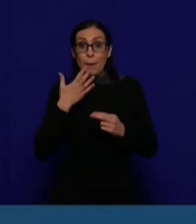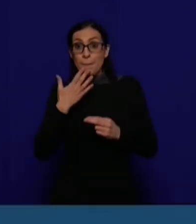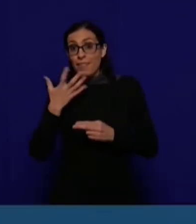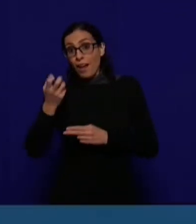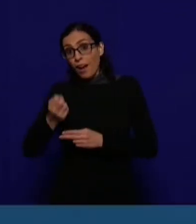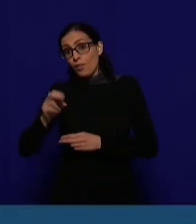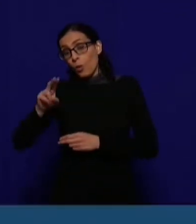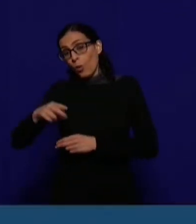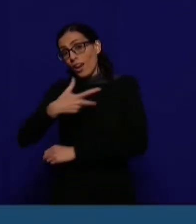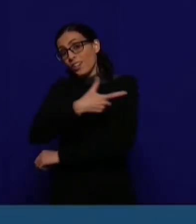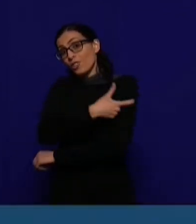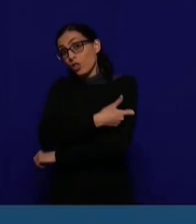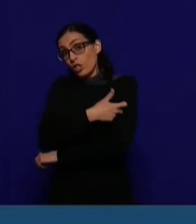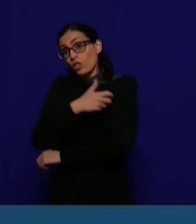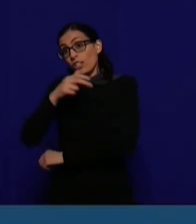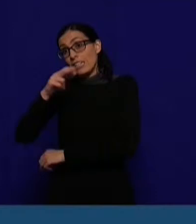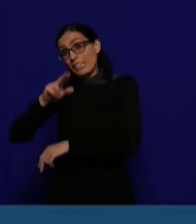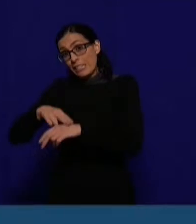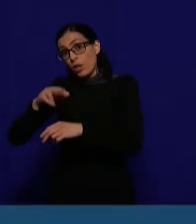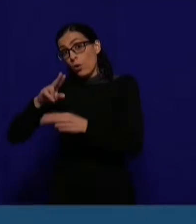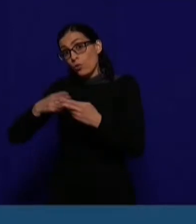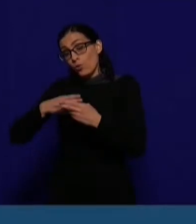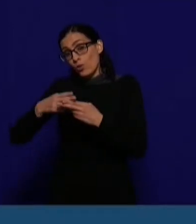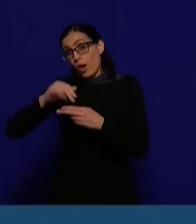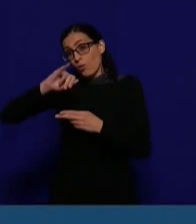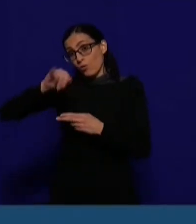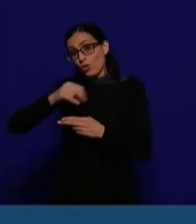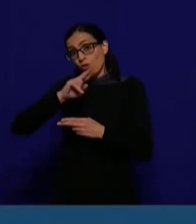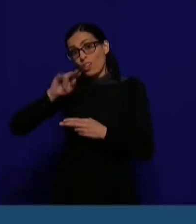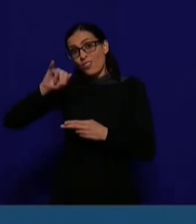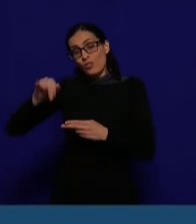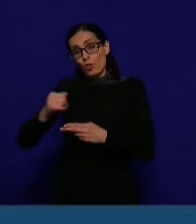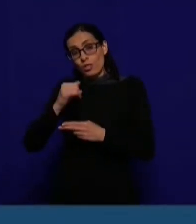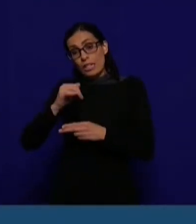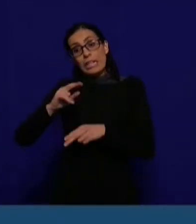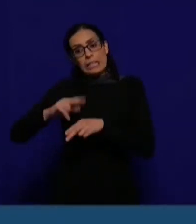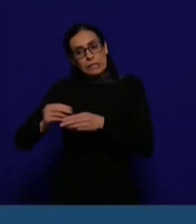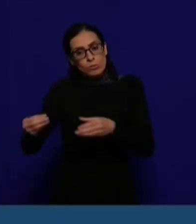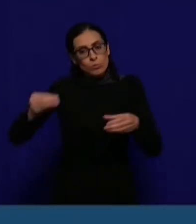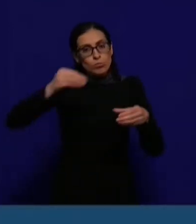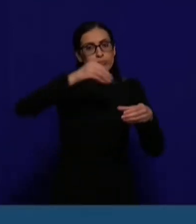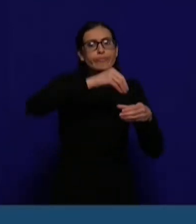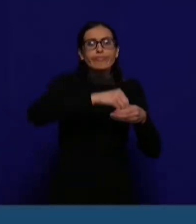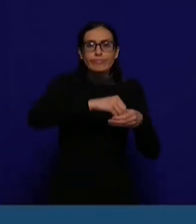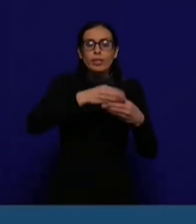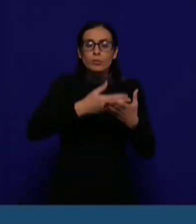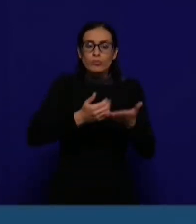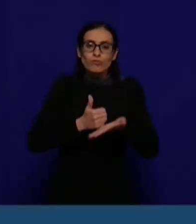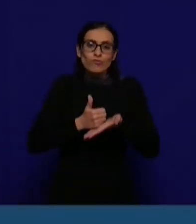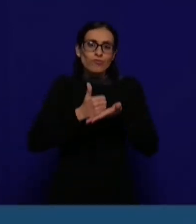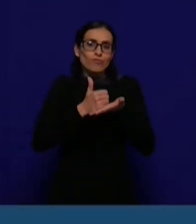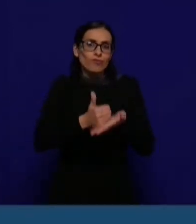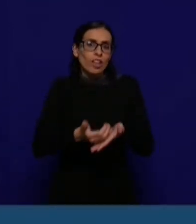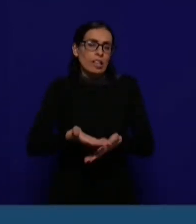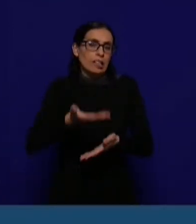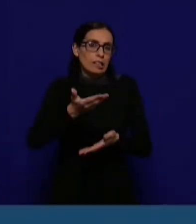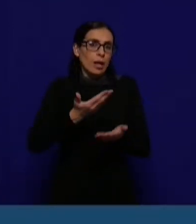din it-tilqima tal-Janssen, allura hemmhekk din tkun qiegħda tidħol fl-iskeda u tkun qiegħda wkoll tagħti kontribut għal iktar